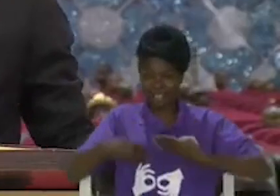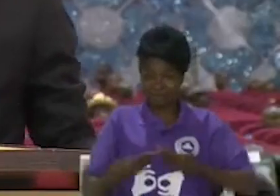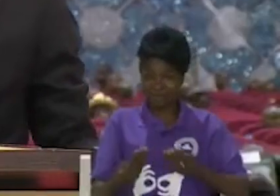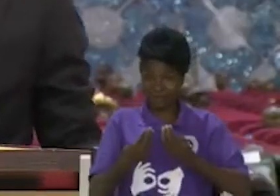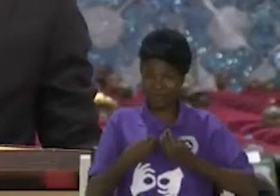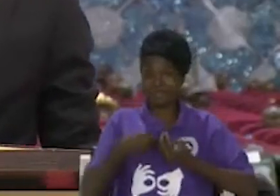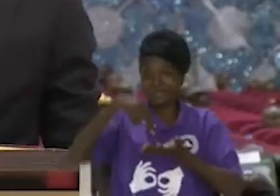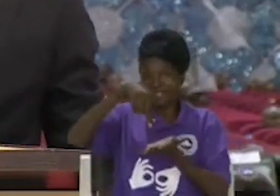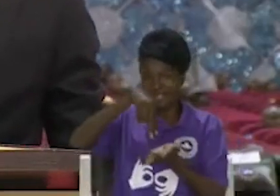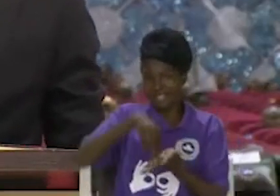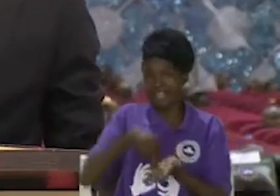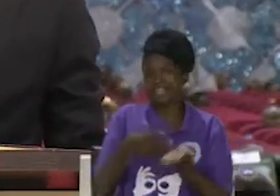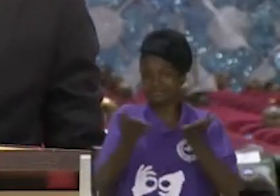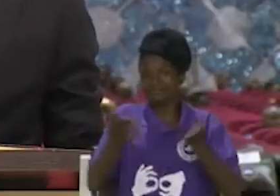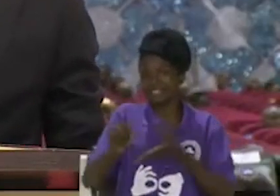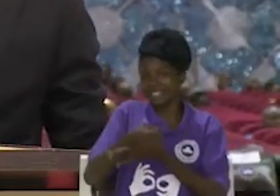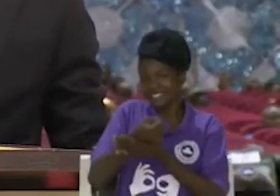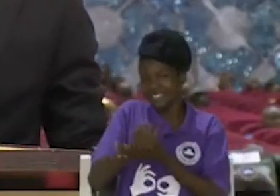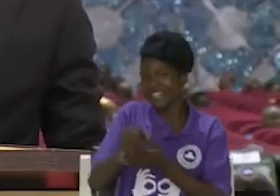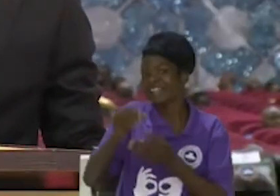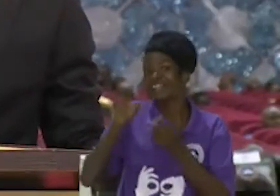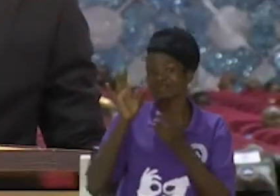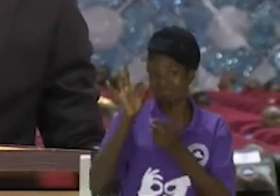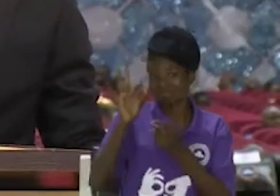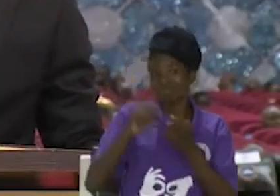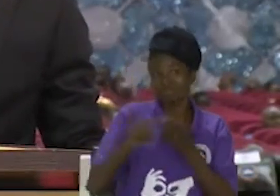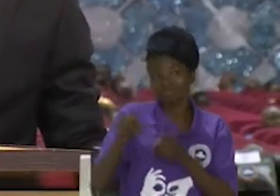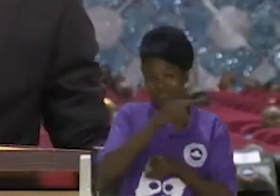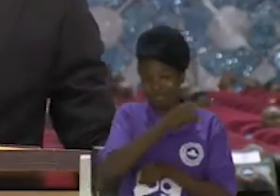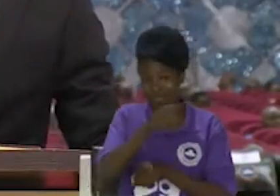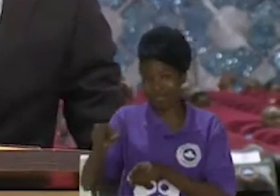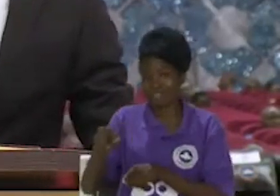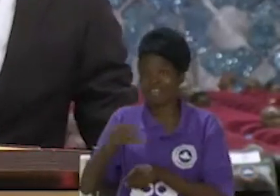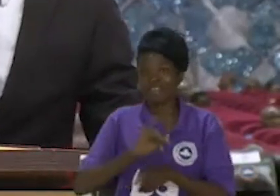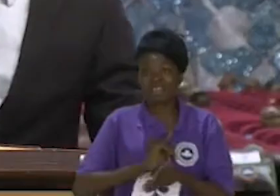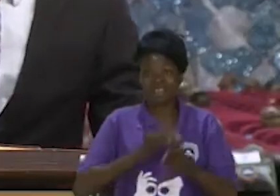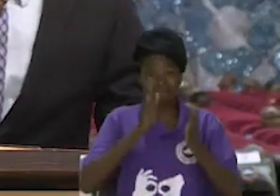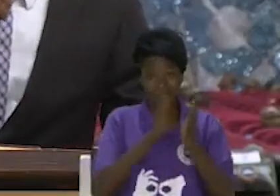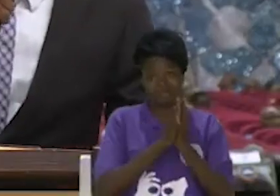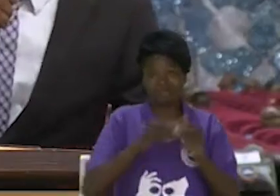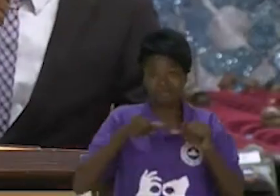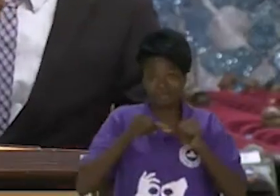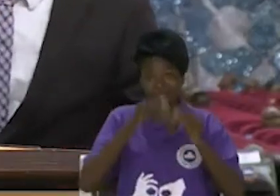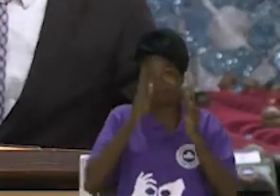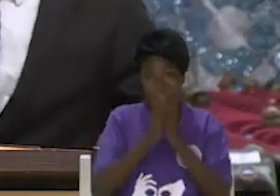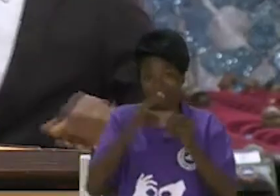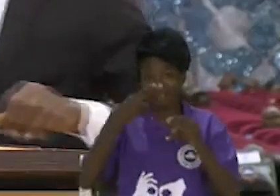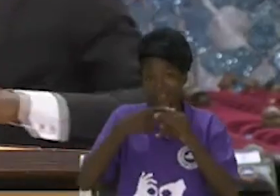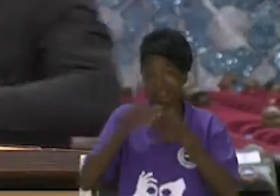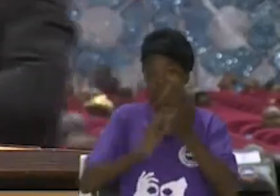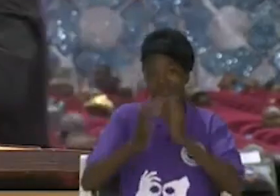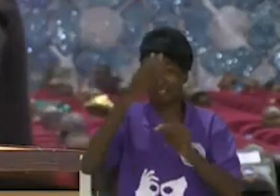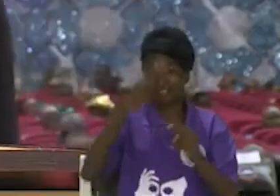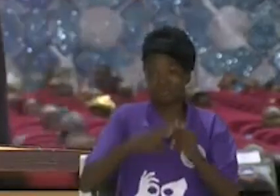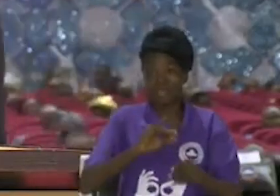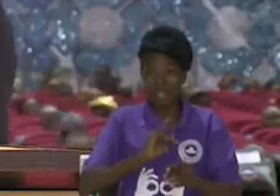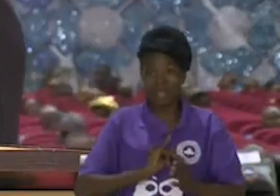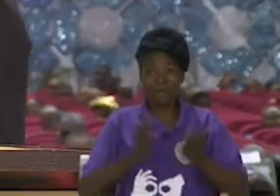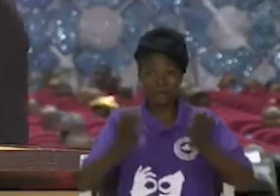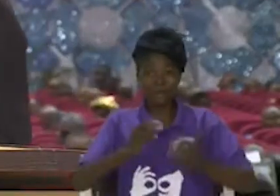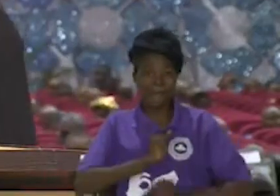to stand to share his word with his people. May his name alone be praised in the name of Jesus. I also want